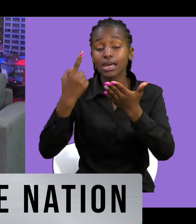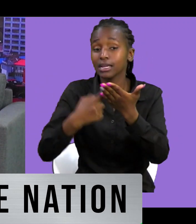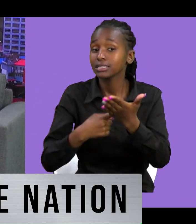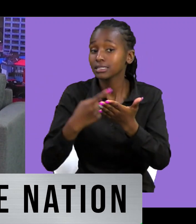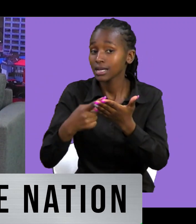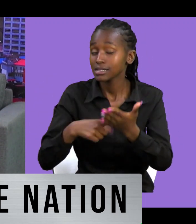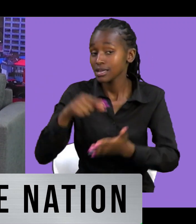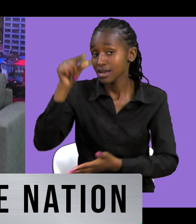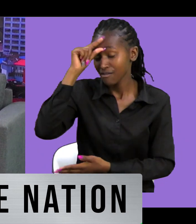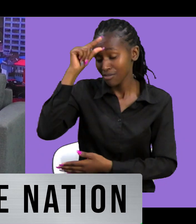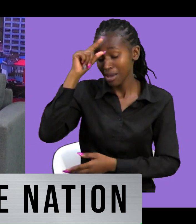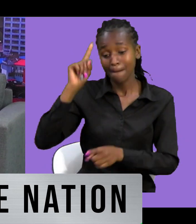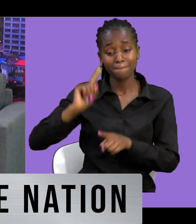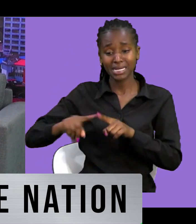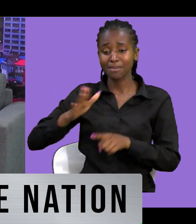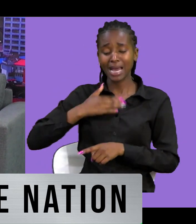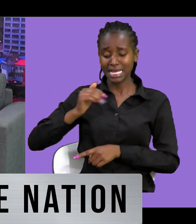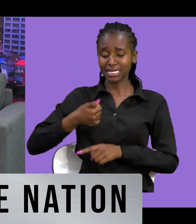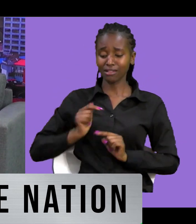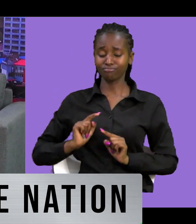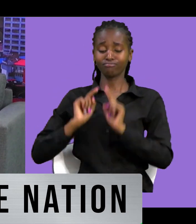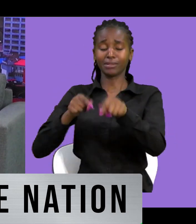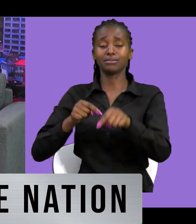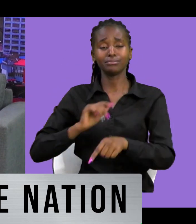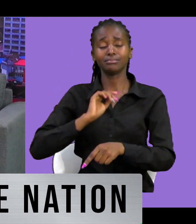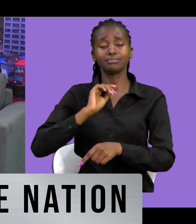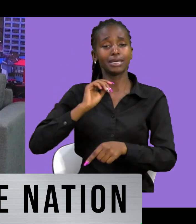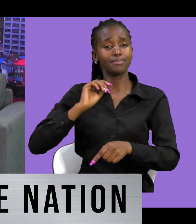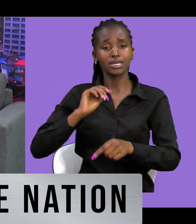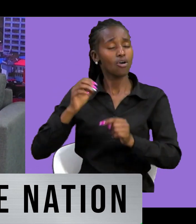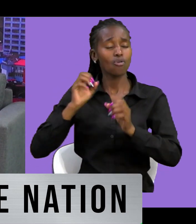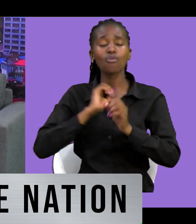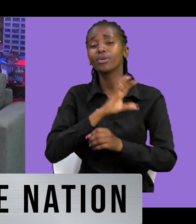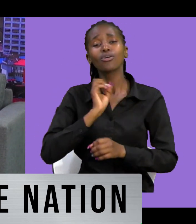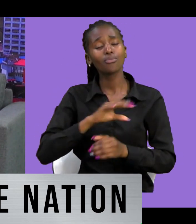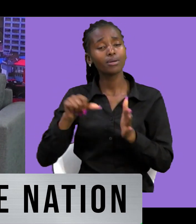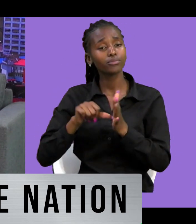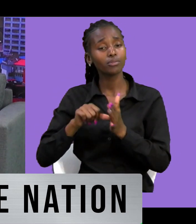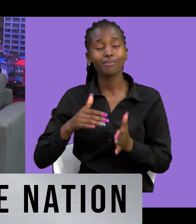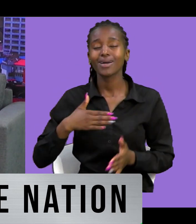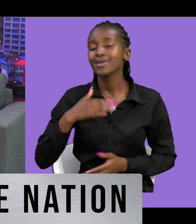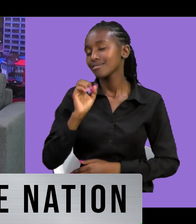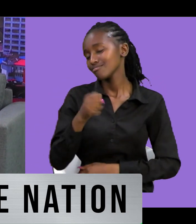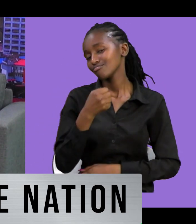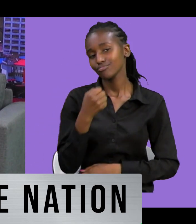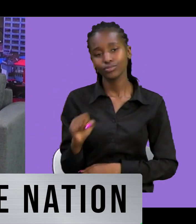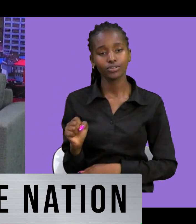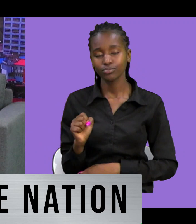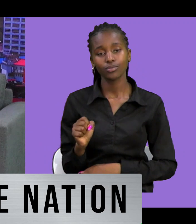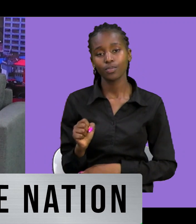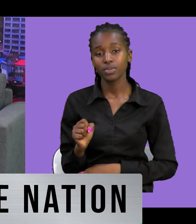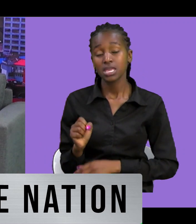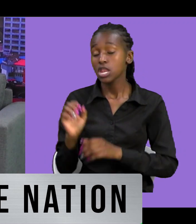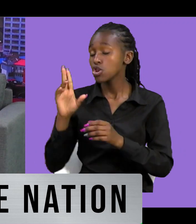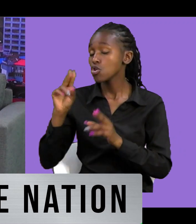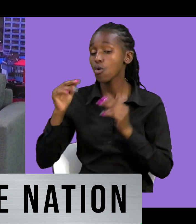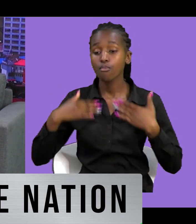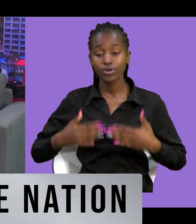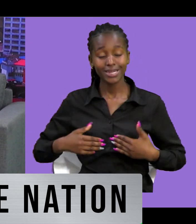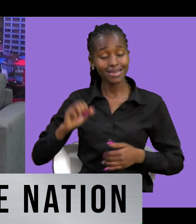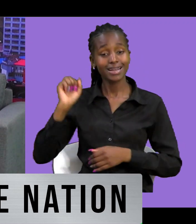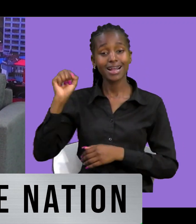that is where the problem comes in, because the way I would like to represent my pleas is not the same way you will do, and there's no one that can speak